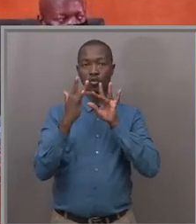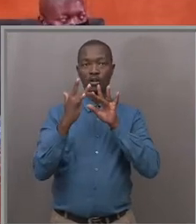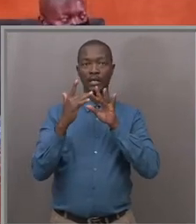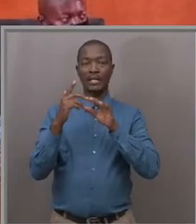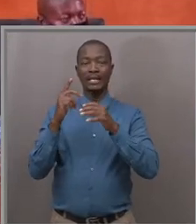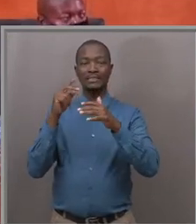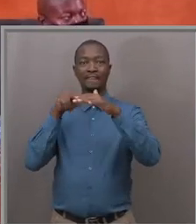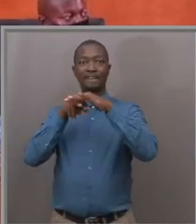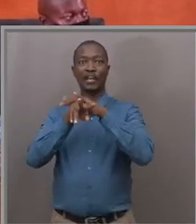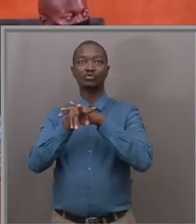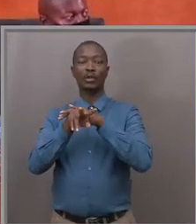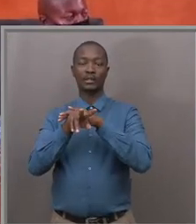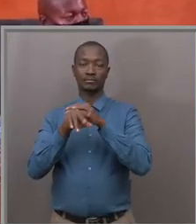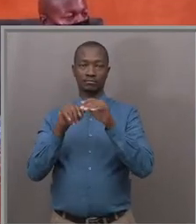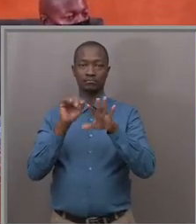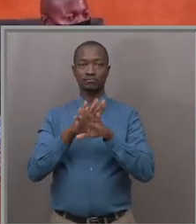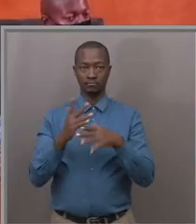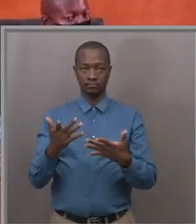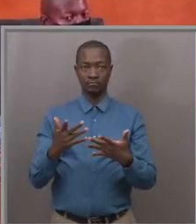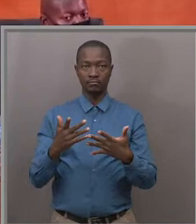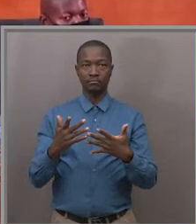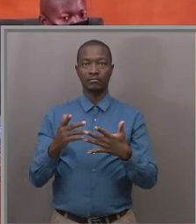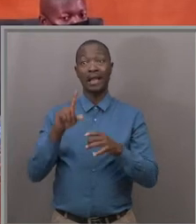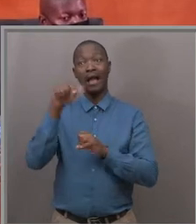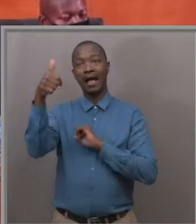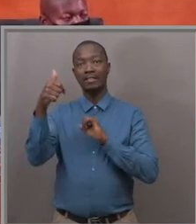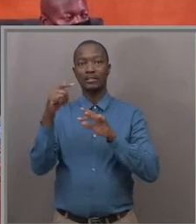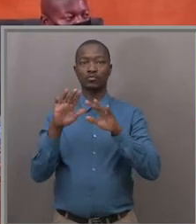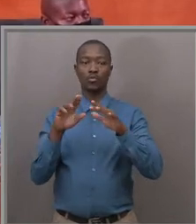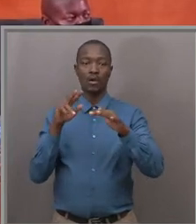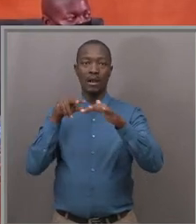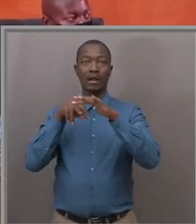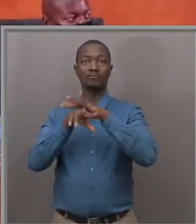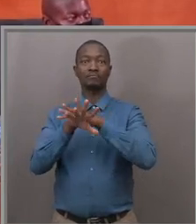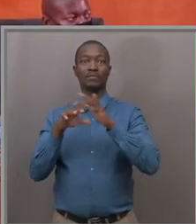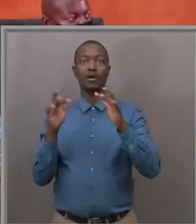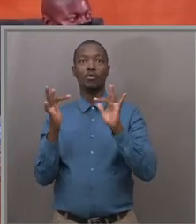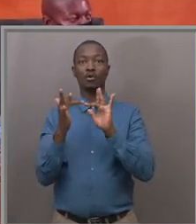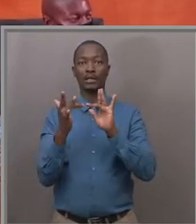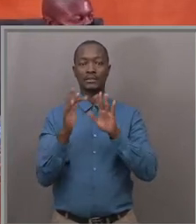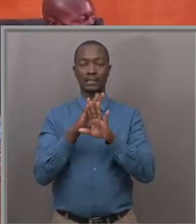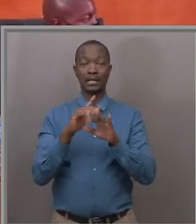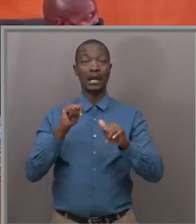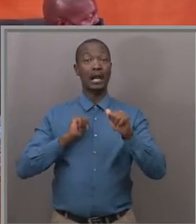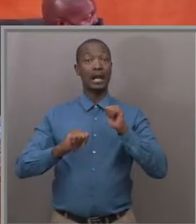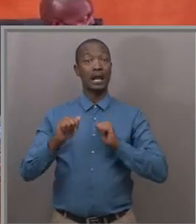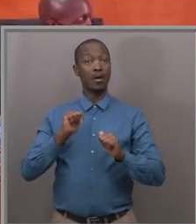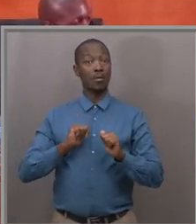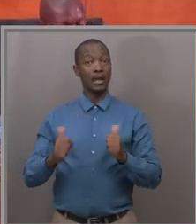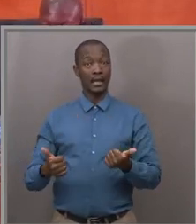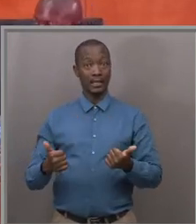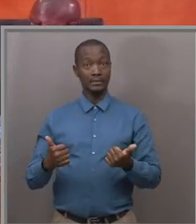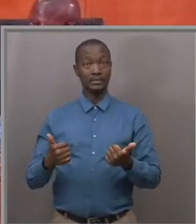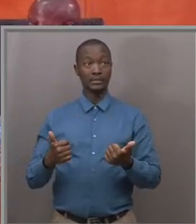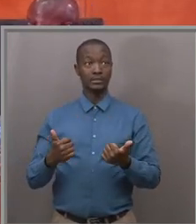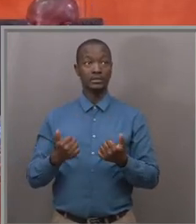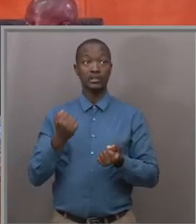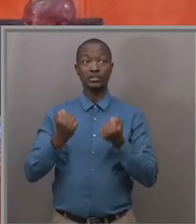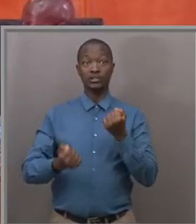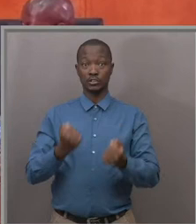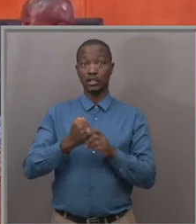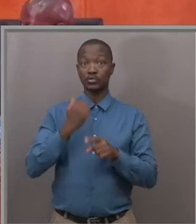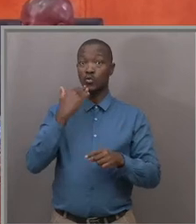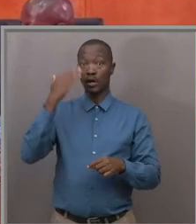our Diplomatic Corps who are also connecting virtually, our acting judge, President Sutherland, who is here with us. I know